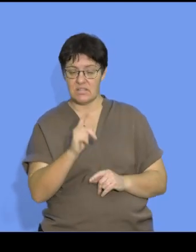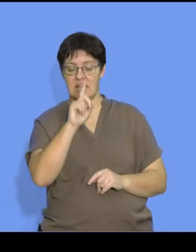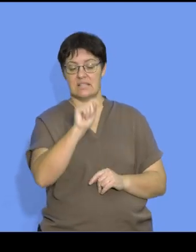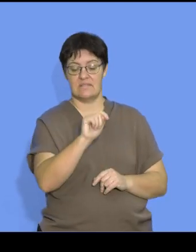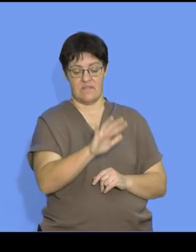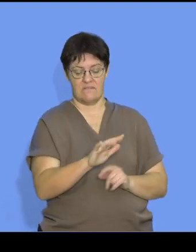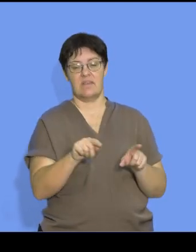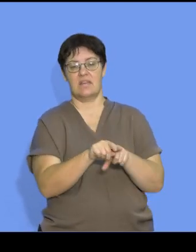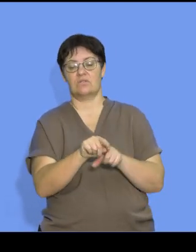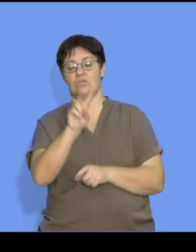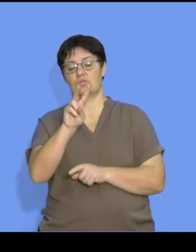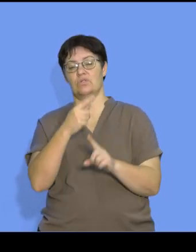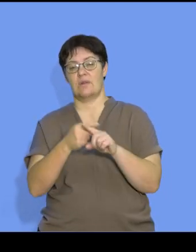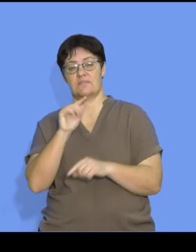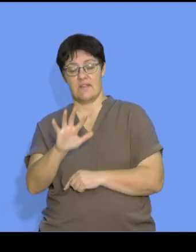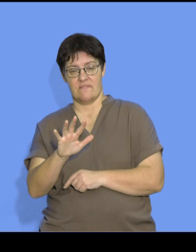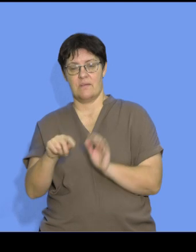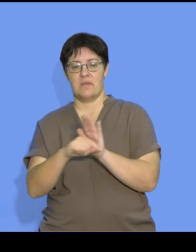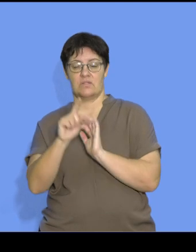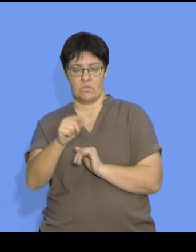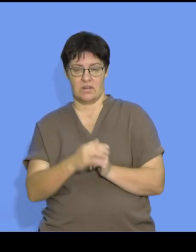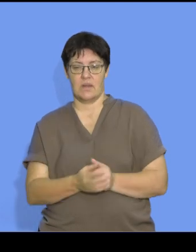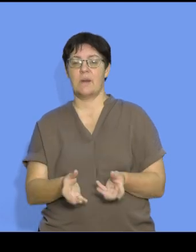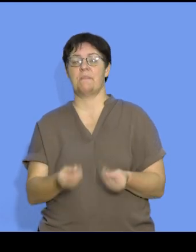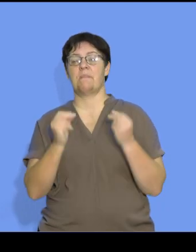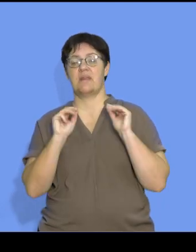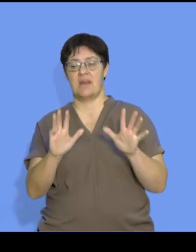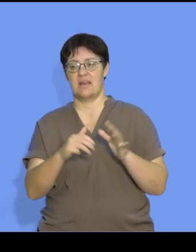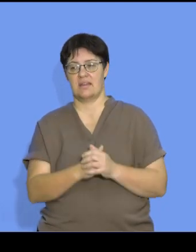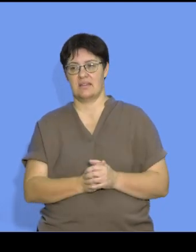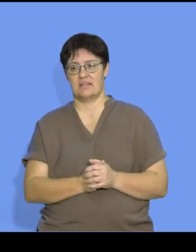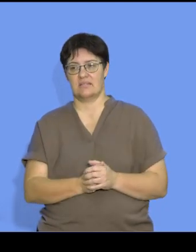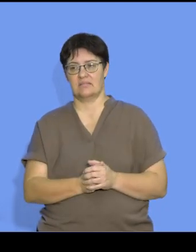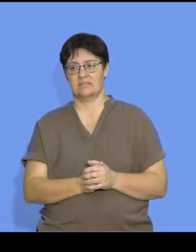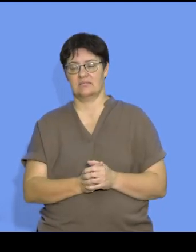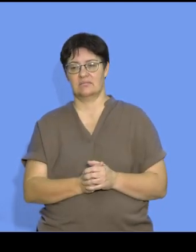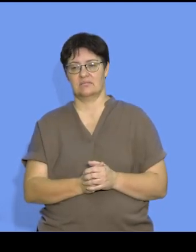2 times 5 minus 1, which gives me 9.